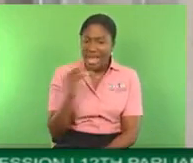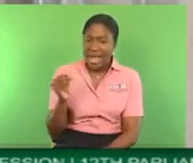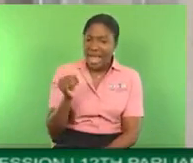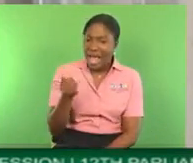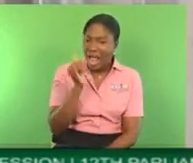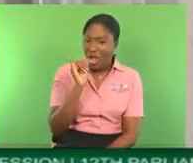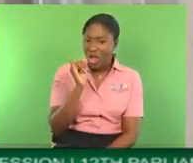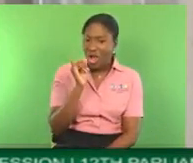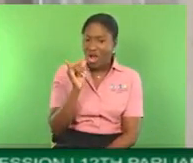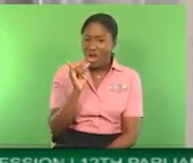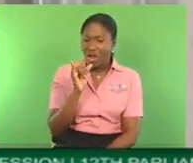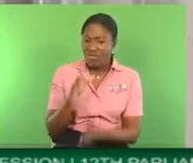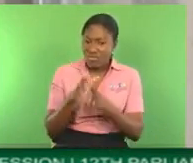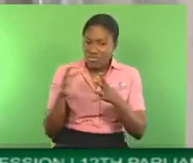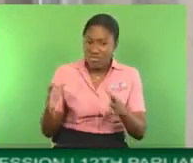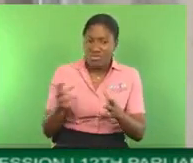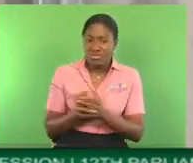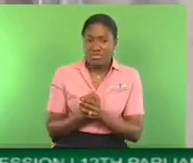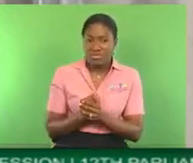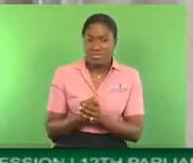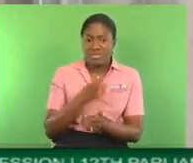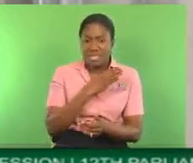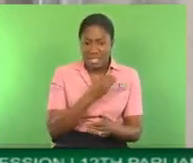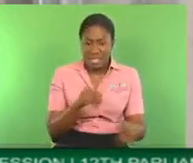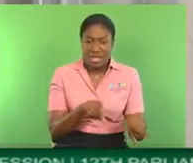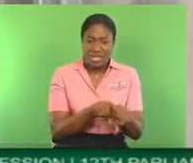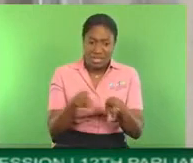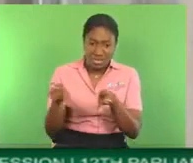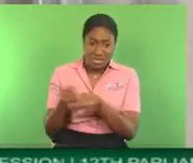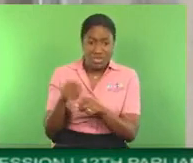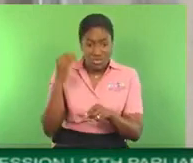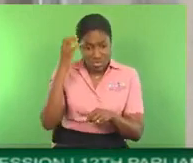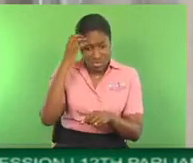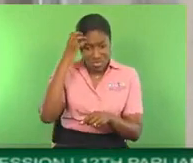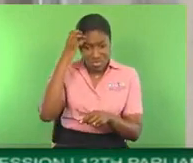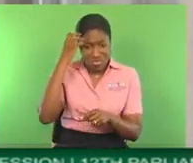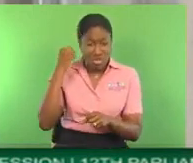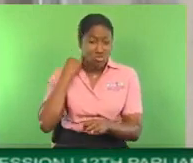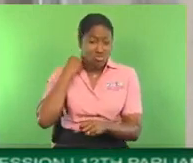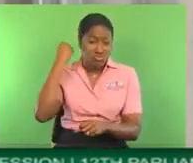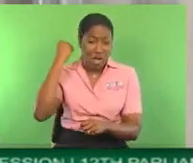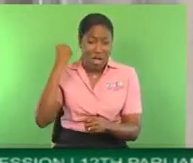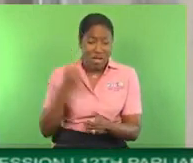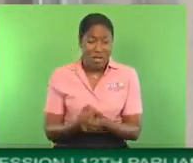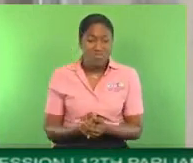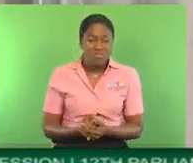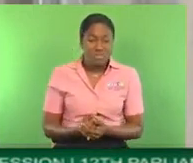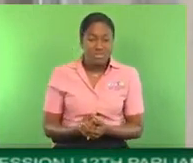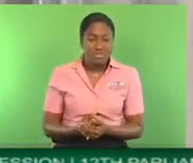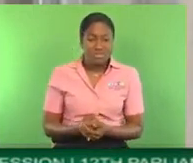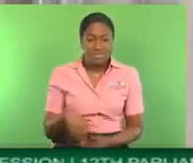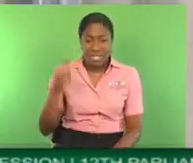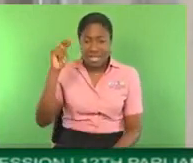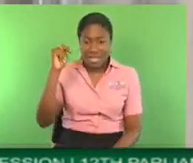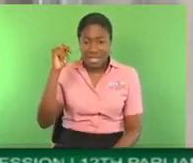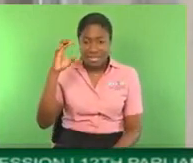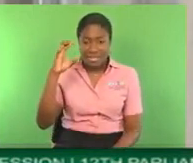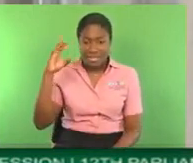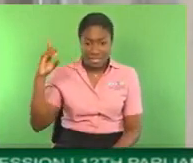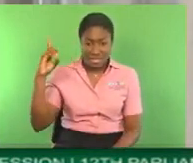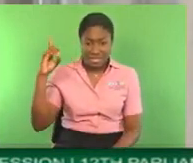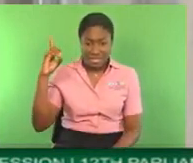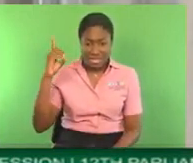use and abuse. And of course, the psychosocial stress that has gone with that. Madam Speaker, NCDs threaten progress